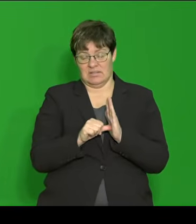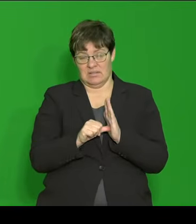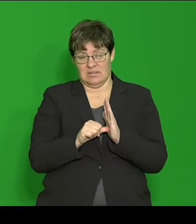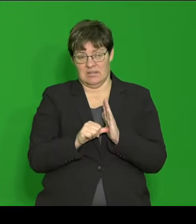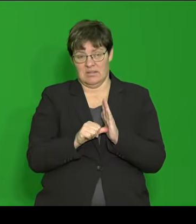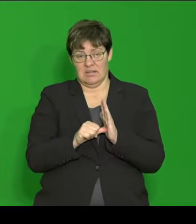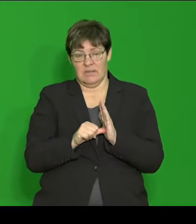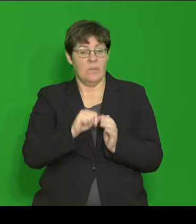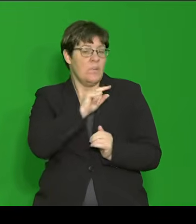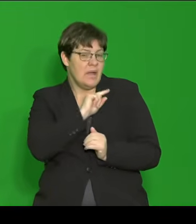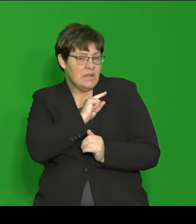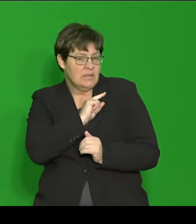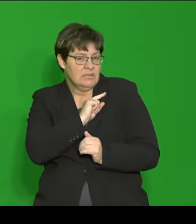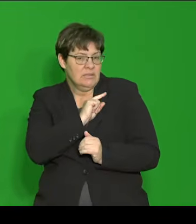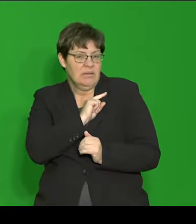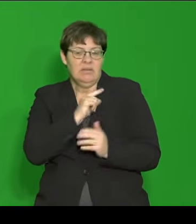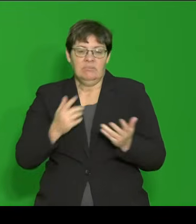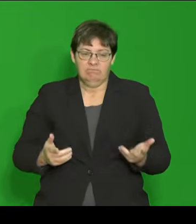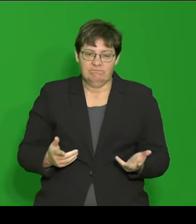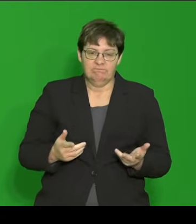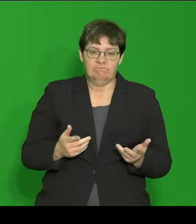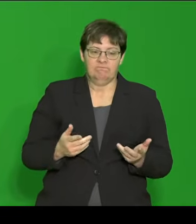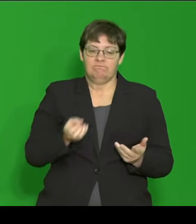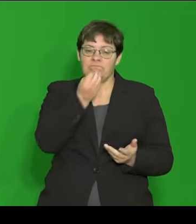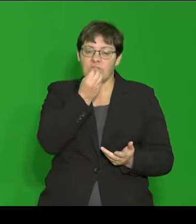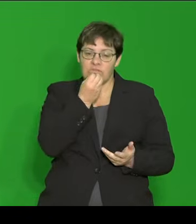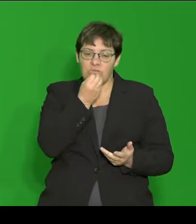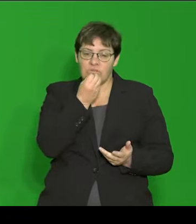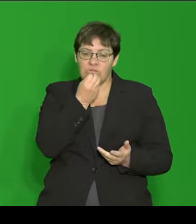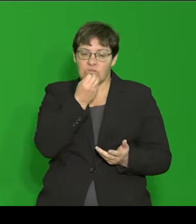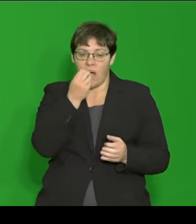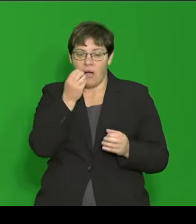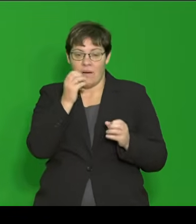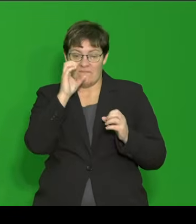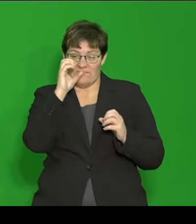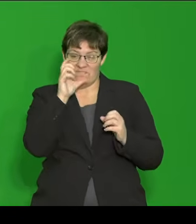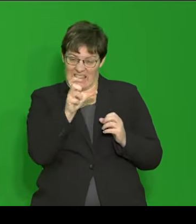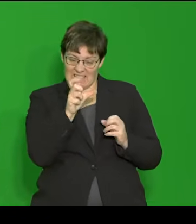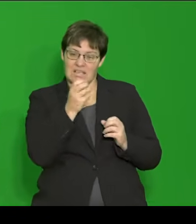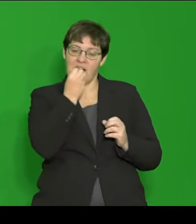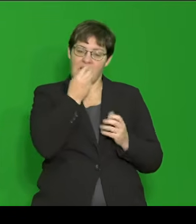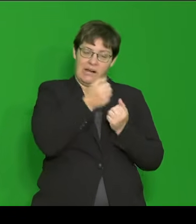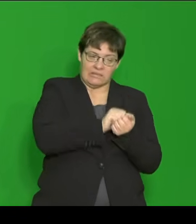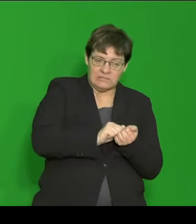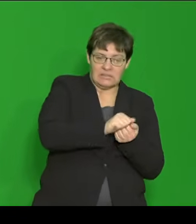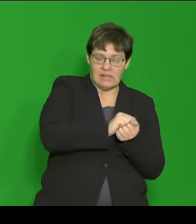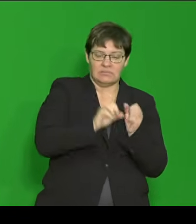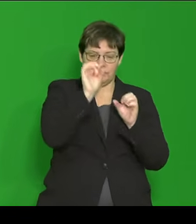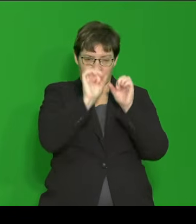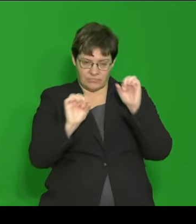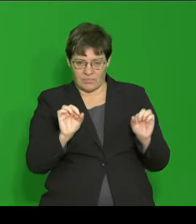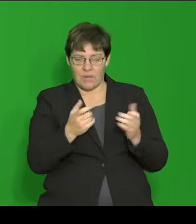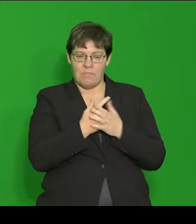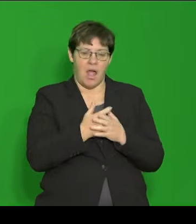important because it aids in the food being broken down, especially when it comes to